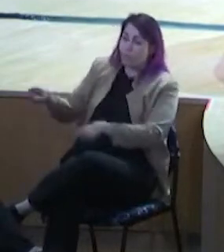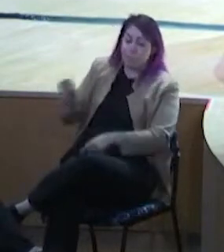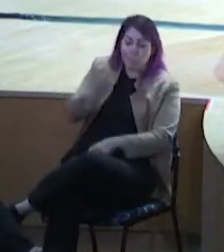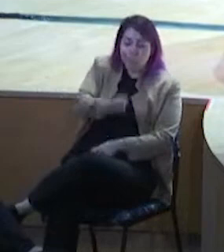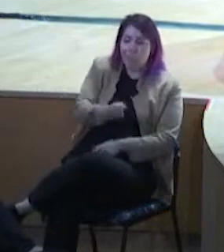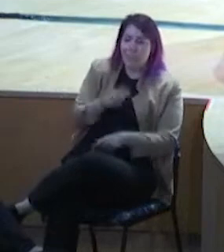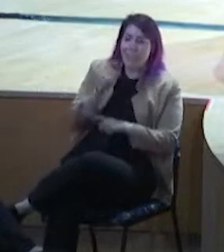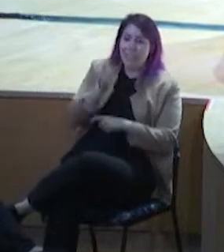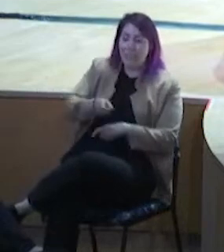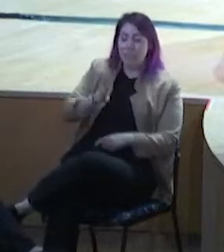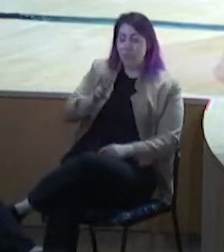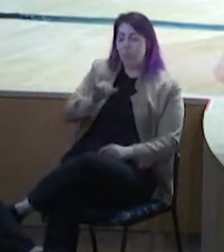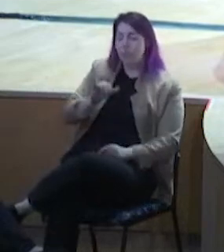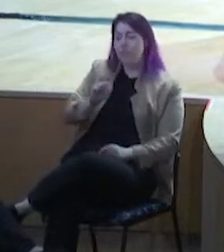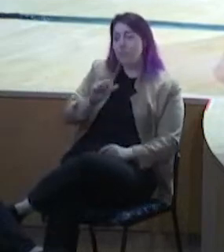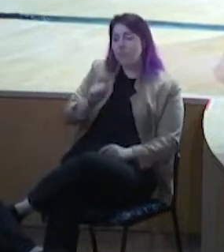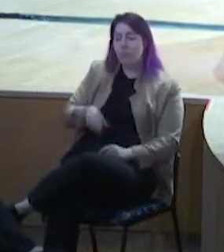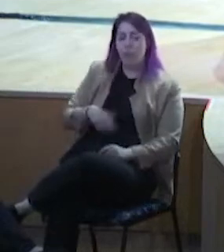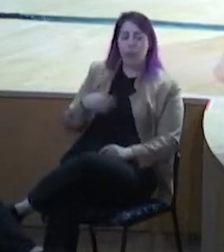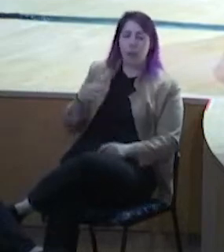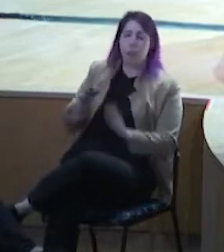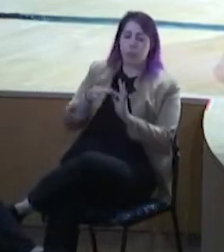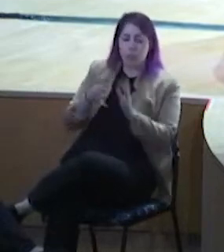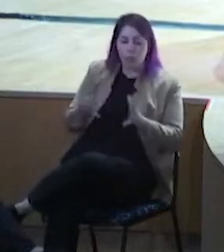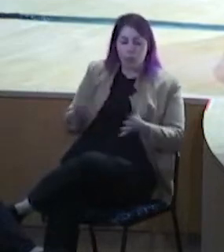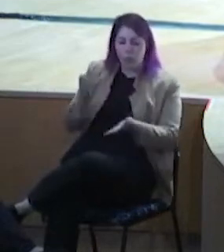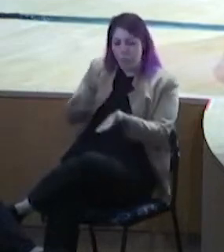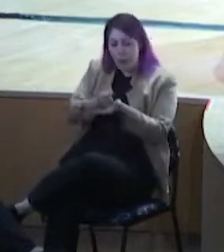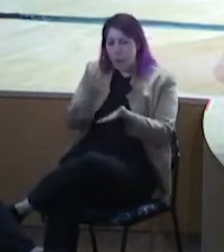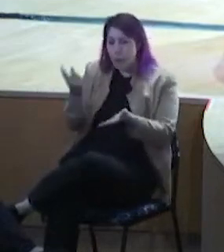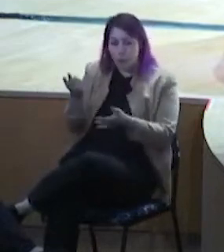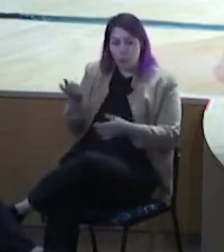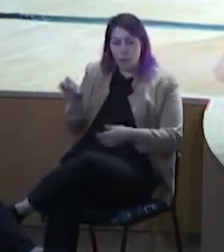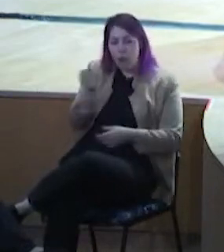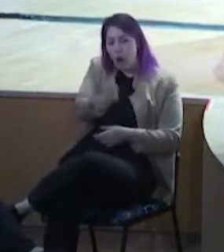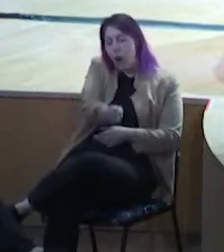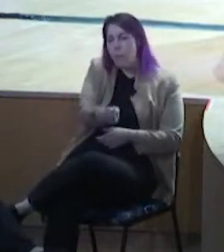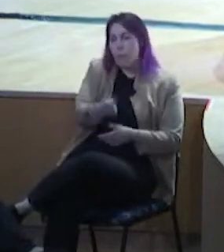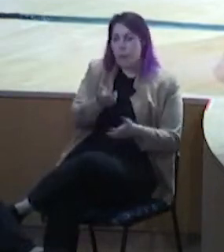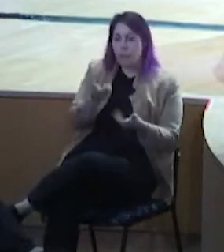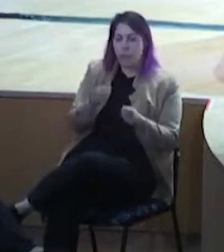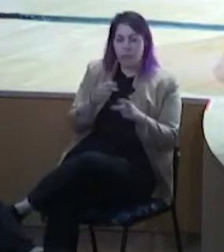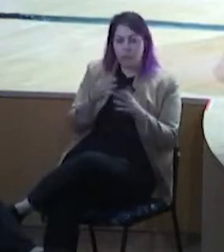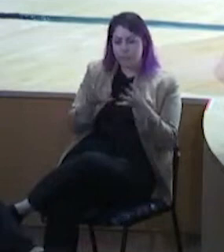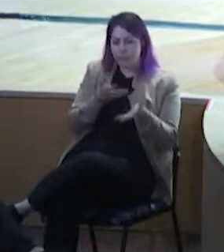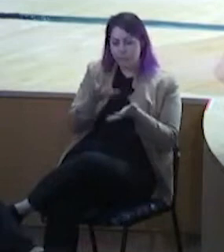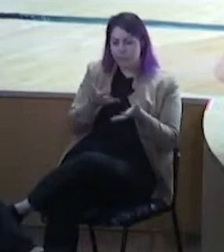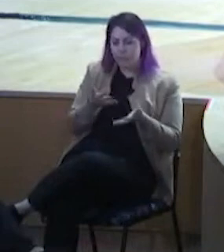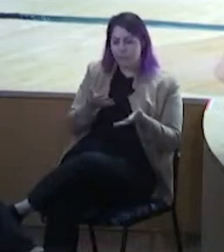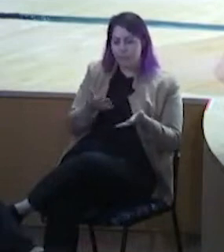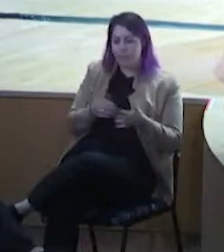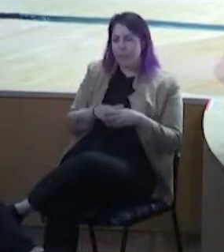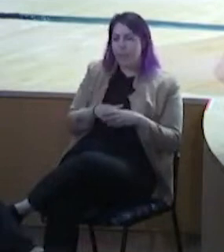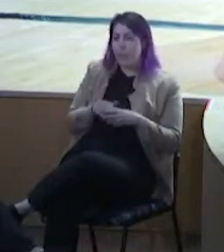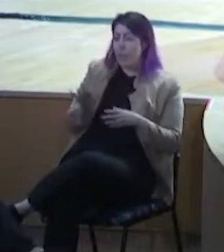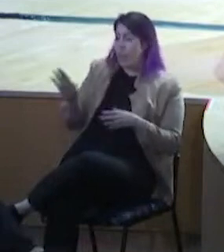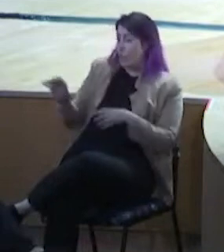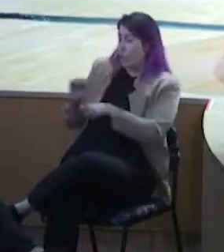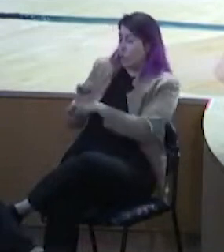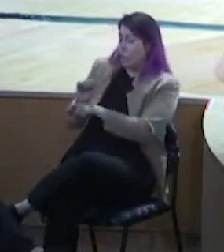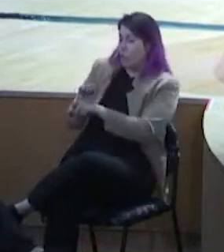come here and they talk themselves of what it is to plant a chinampa and how much they get paid for their